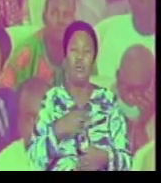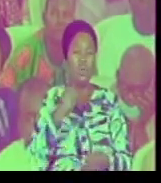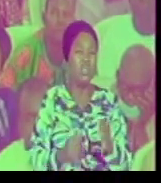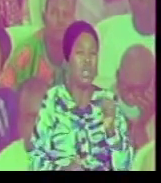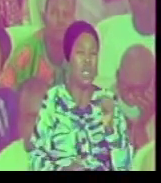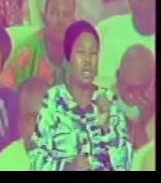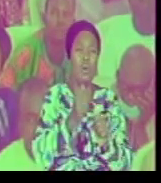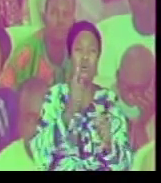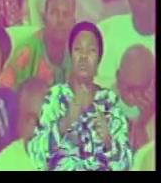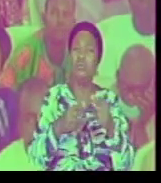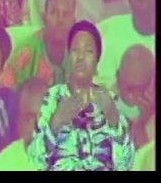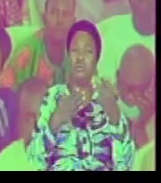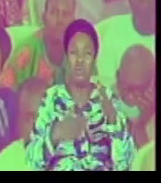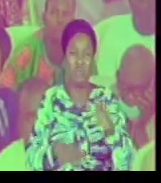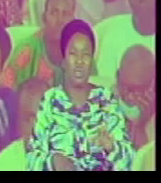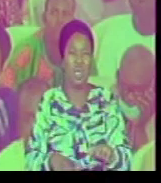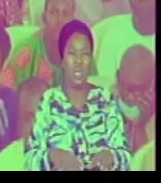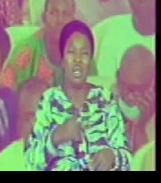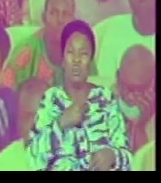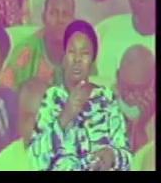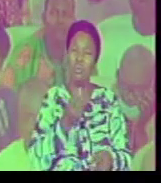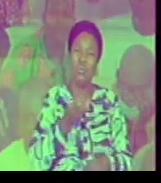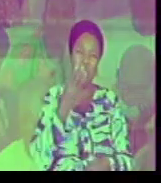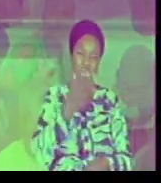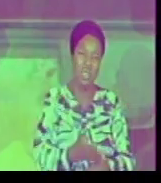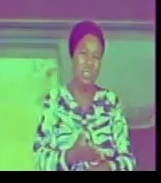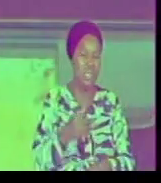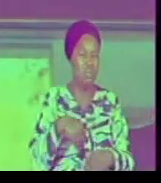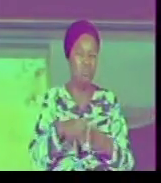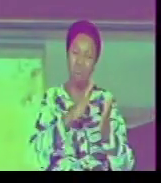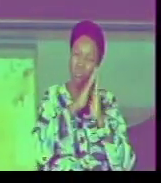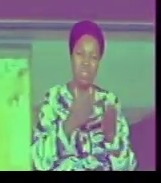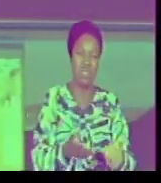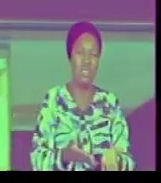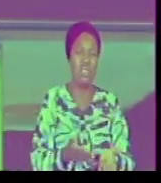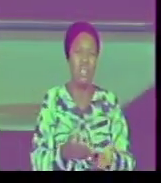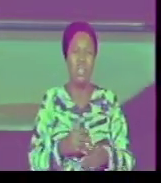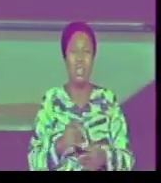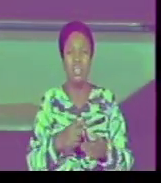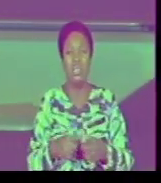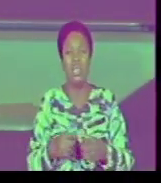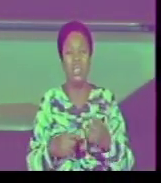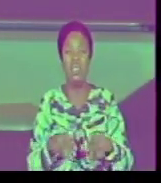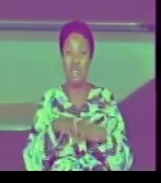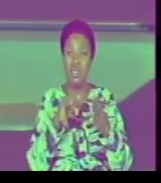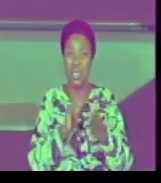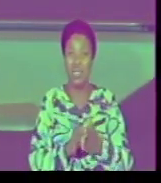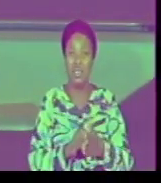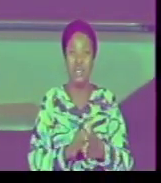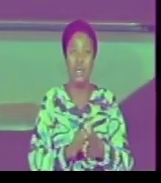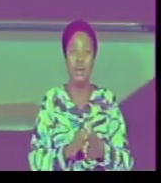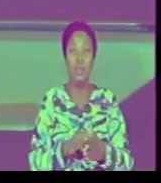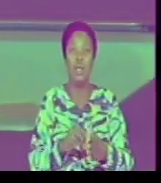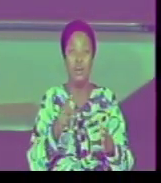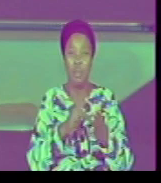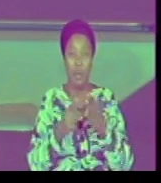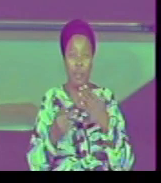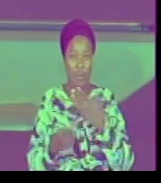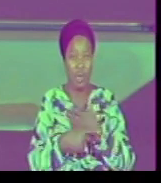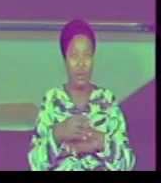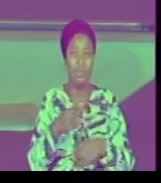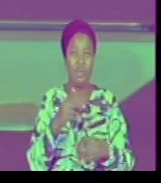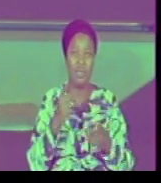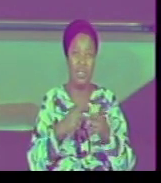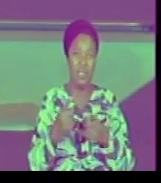And then at the congress, I spoke about the omnipresence of God, the omniscience of